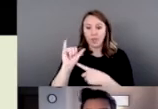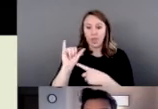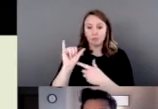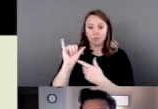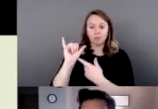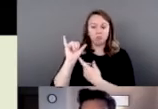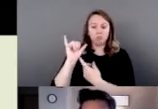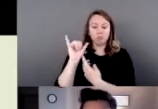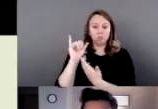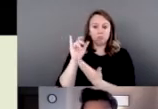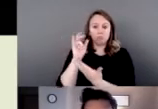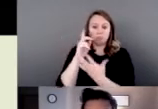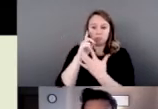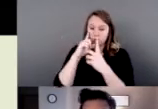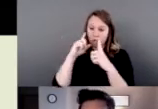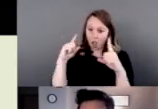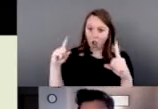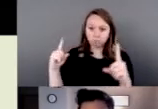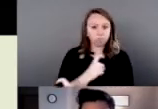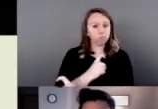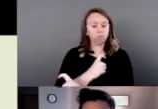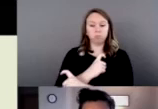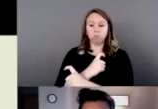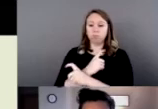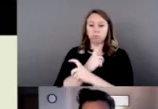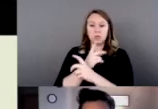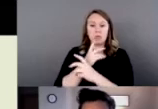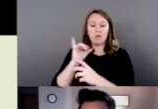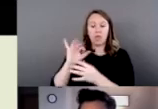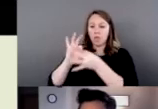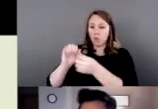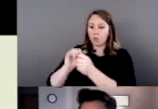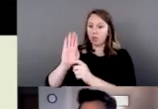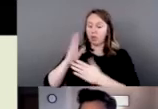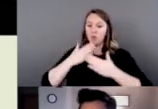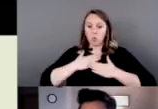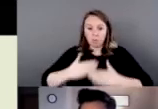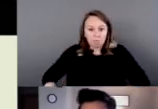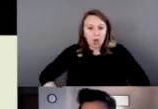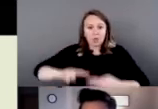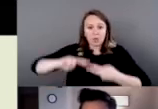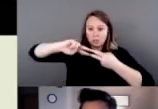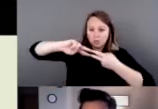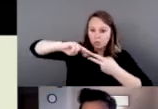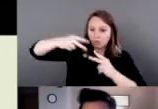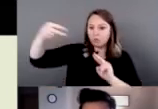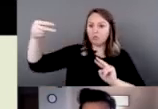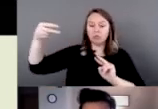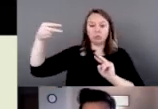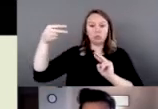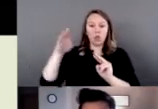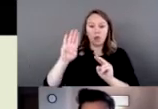like biology. I don't really quite understand it, but I just found this very interesting to look at it from